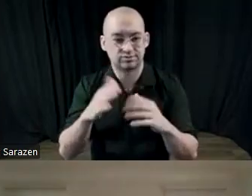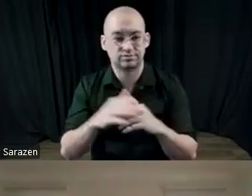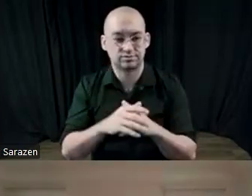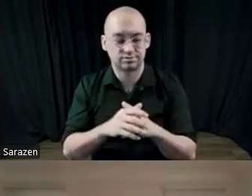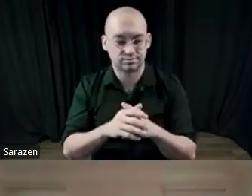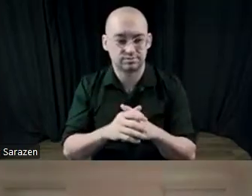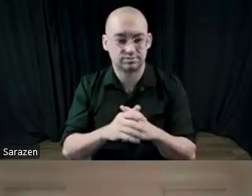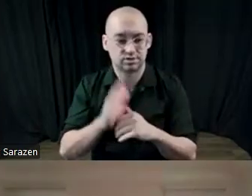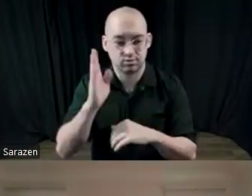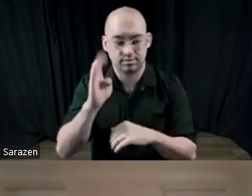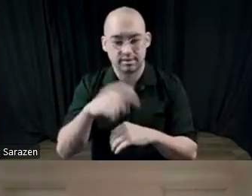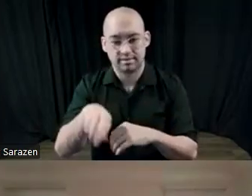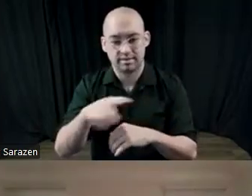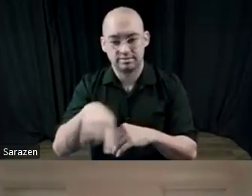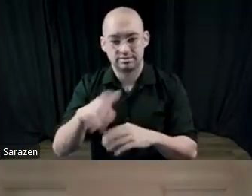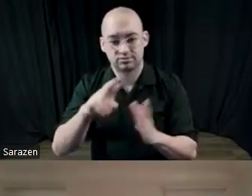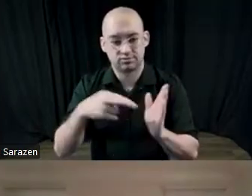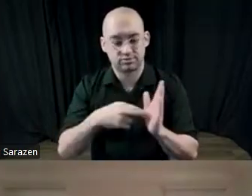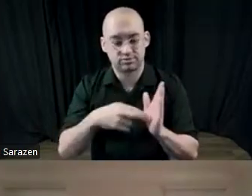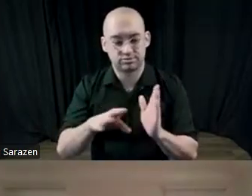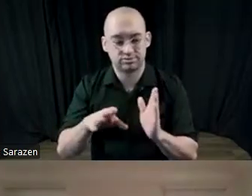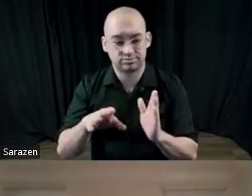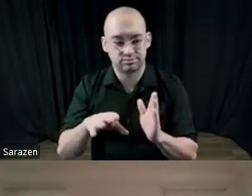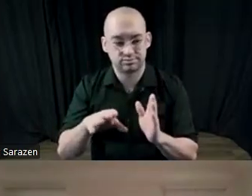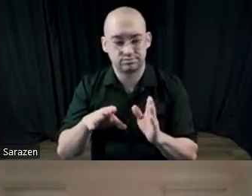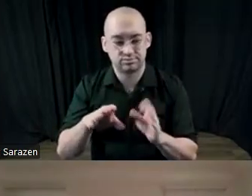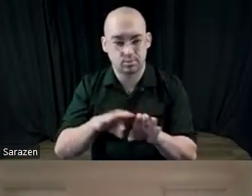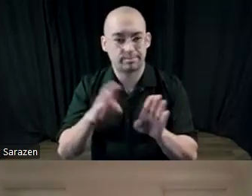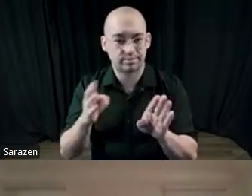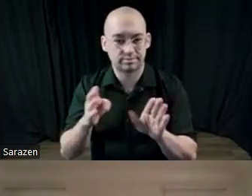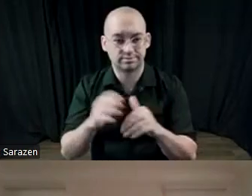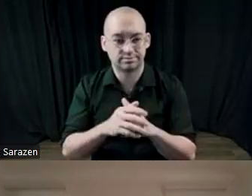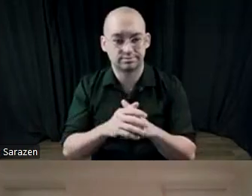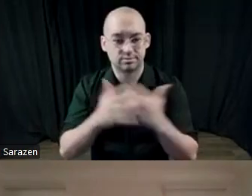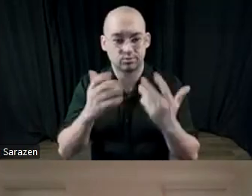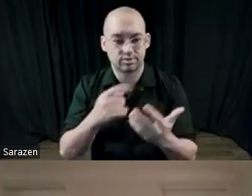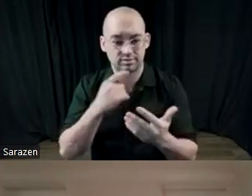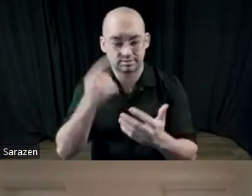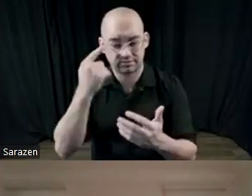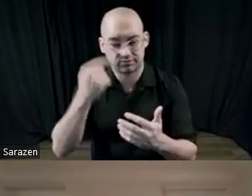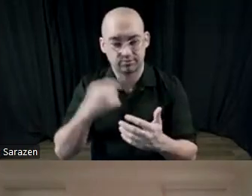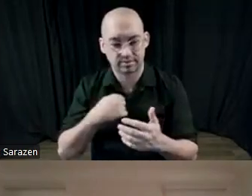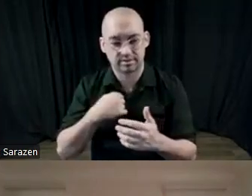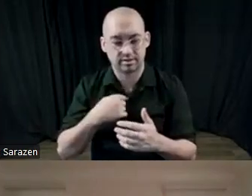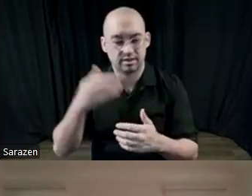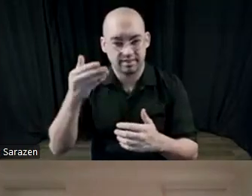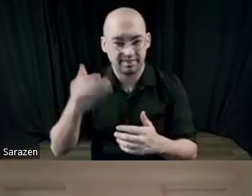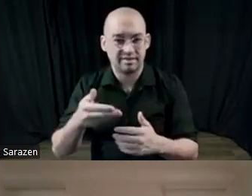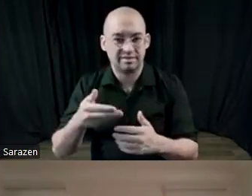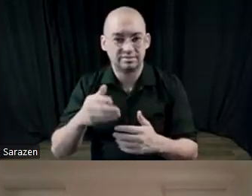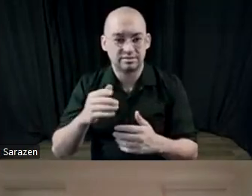will be those positions to fill. And I want to say for me, this has been one of the